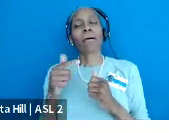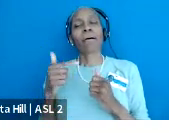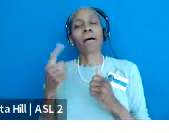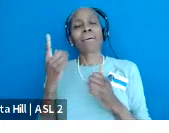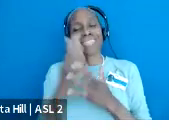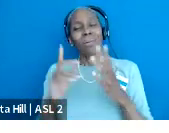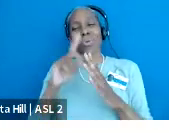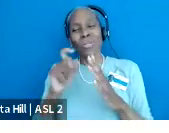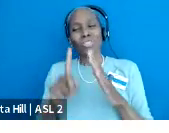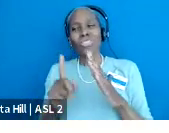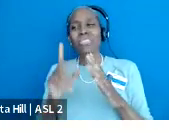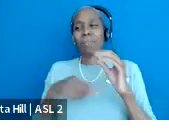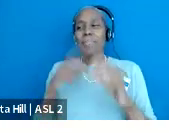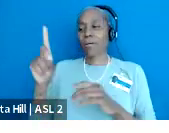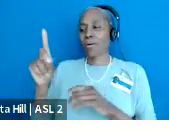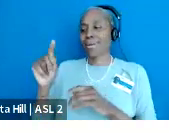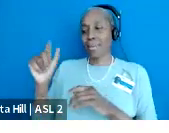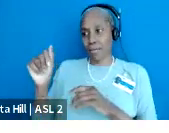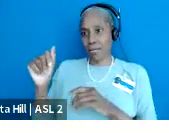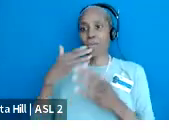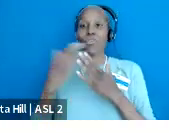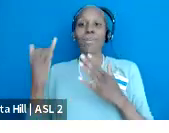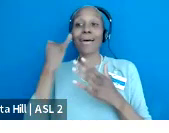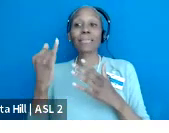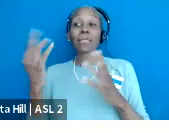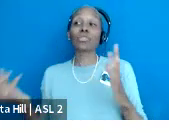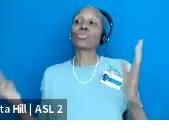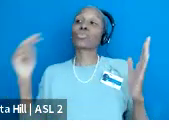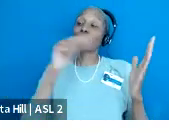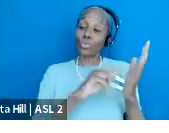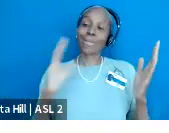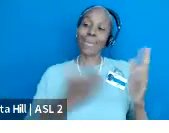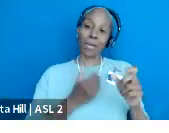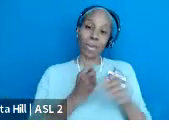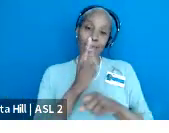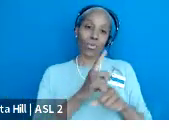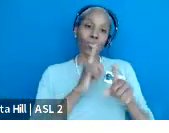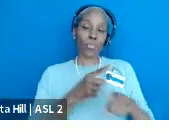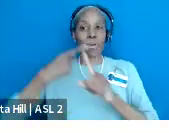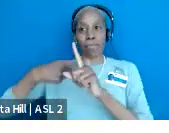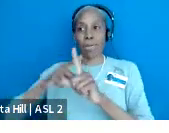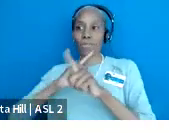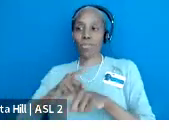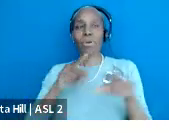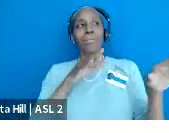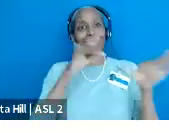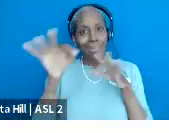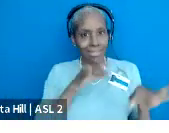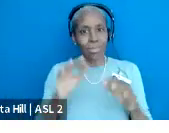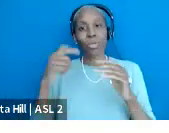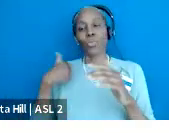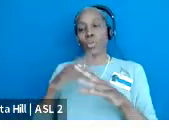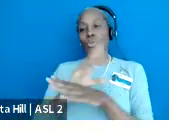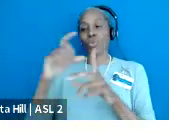There's some questions about the data. I think it's a good idea to go back and maybe look at our annual report and our monthly reports. They explain, we use